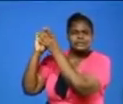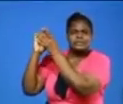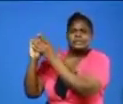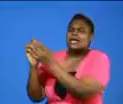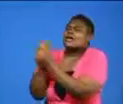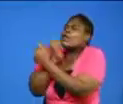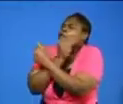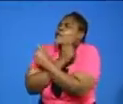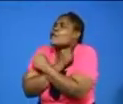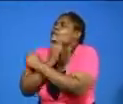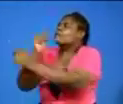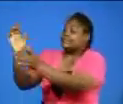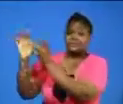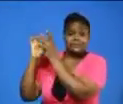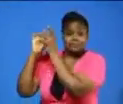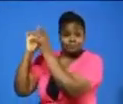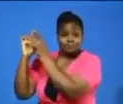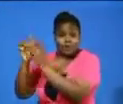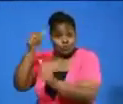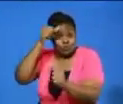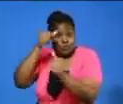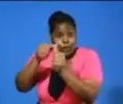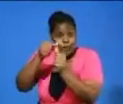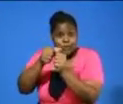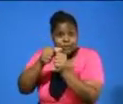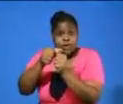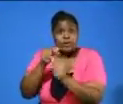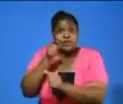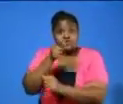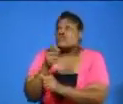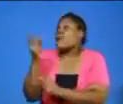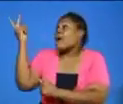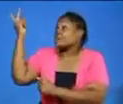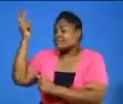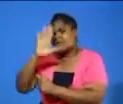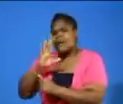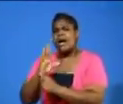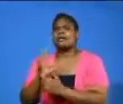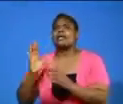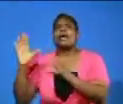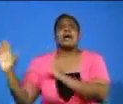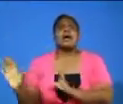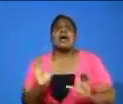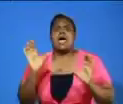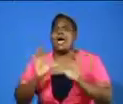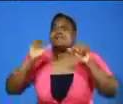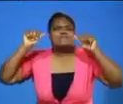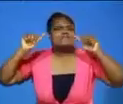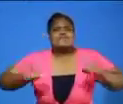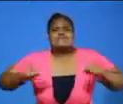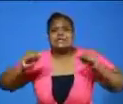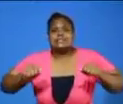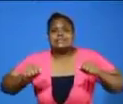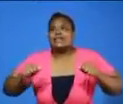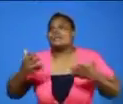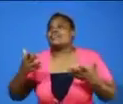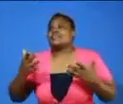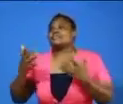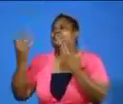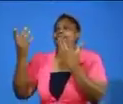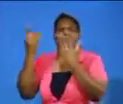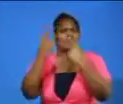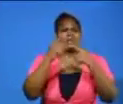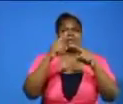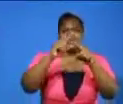loving relationship? Remember when you and God could do anything? Remember when you didn't need anybody? You